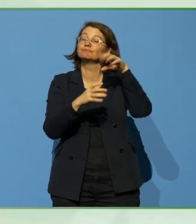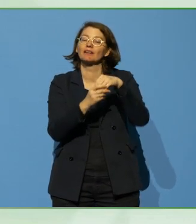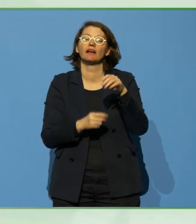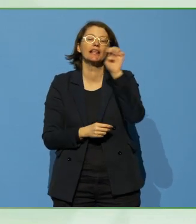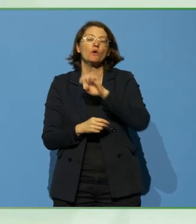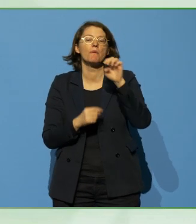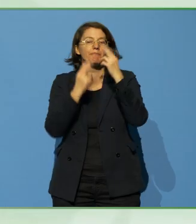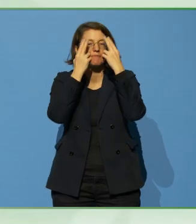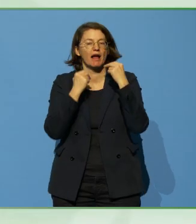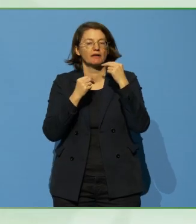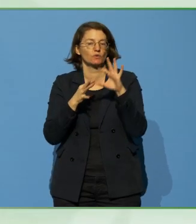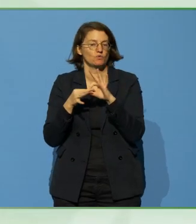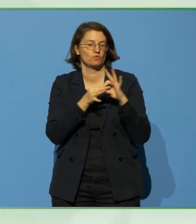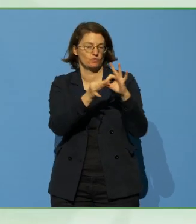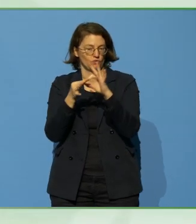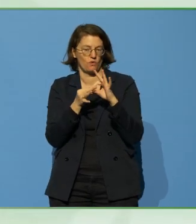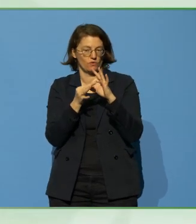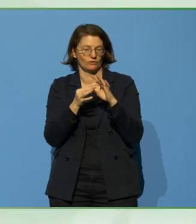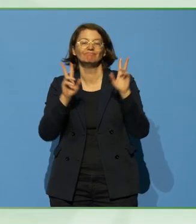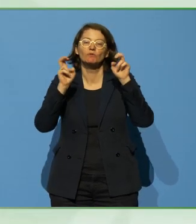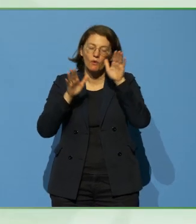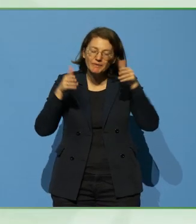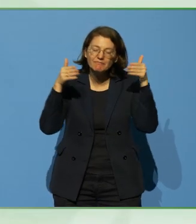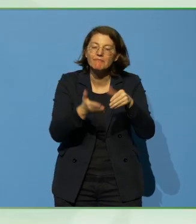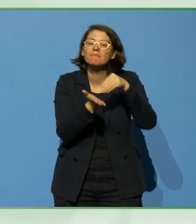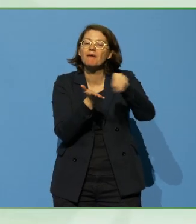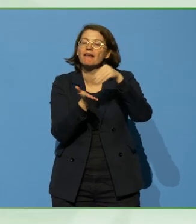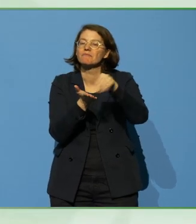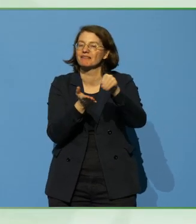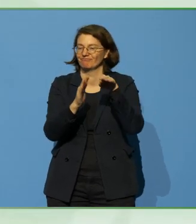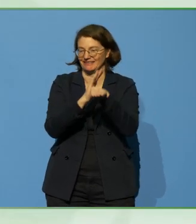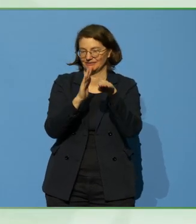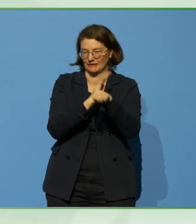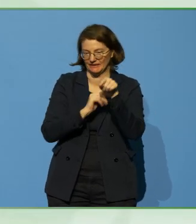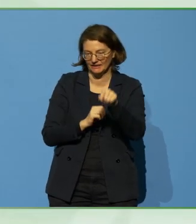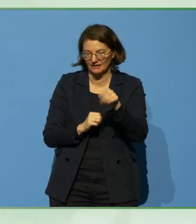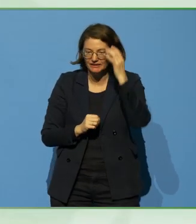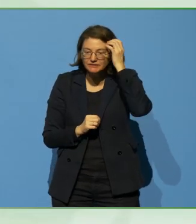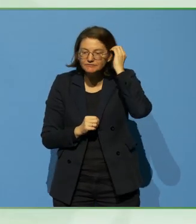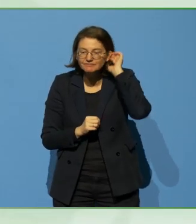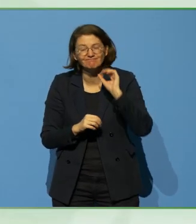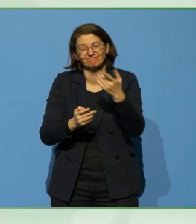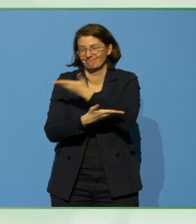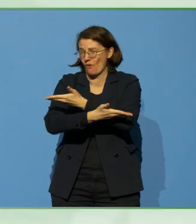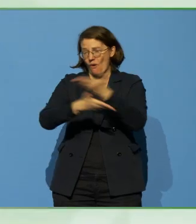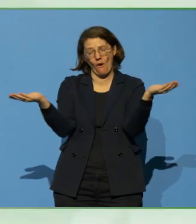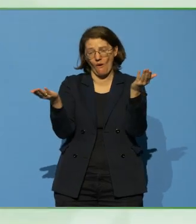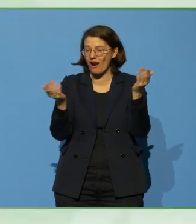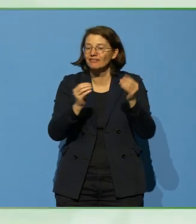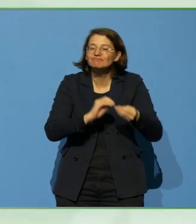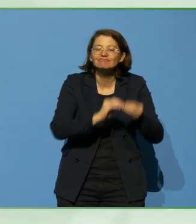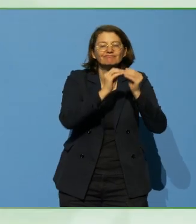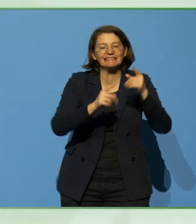one restaurant, so it's also a surprise every time you start paying. How is the accessibility this time? It is accessible, but how does it